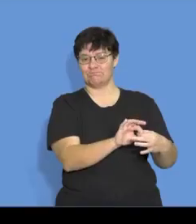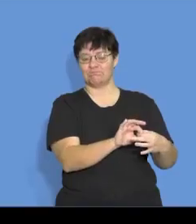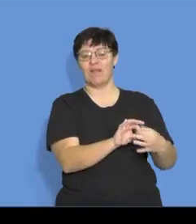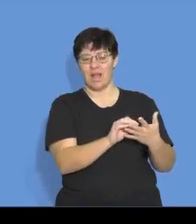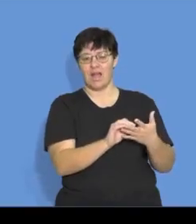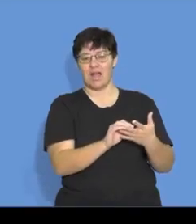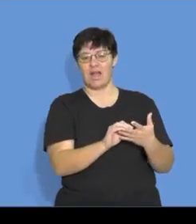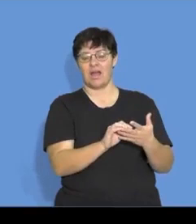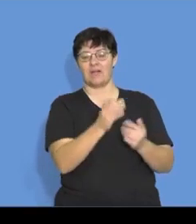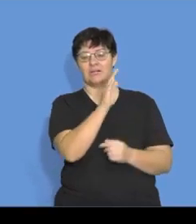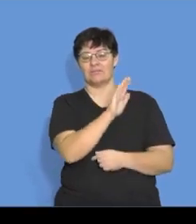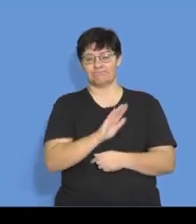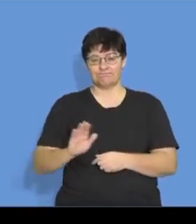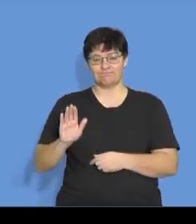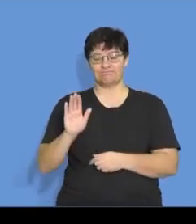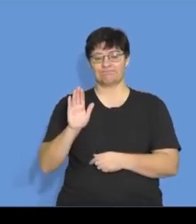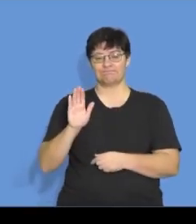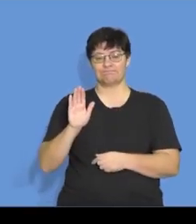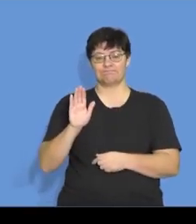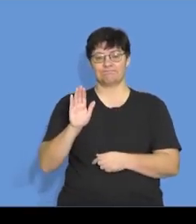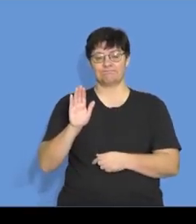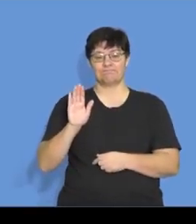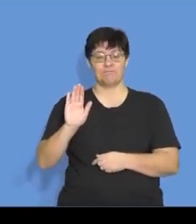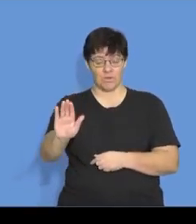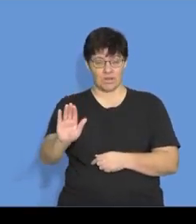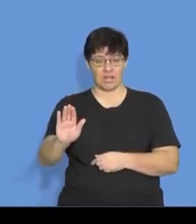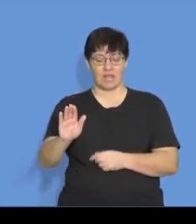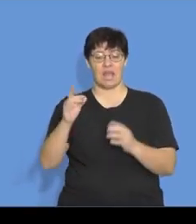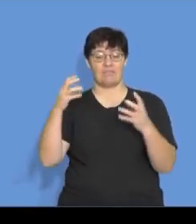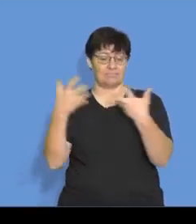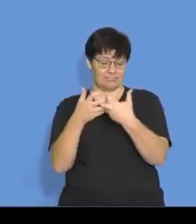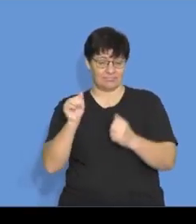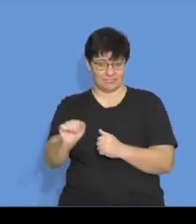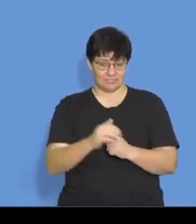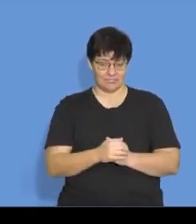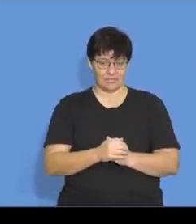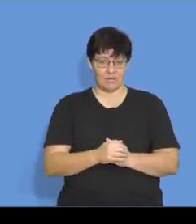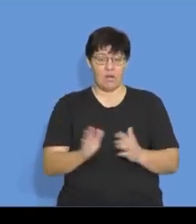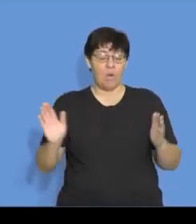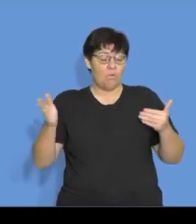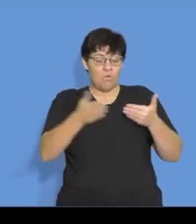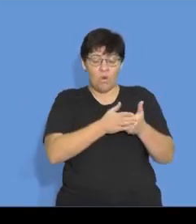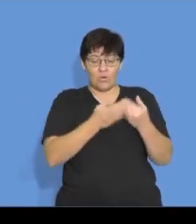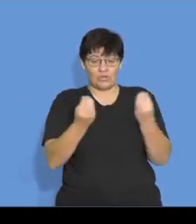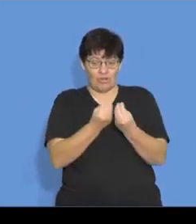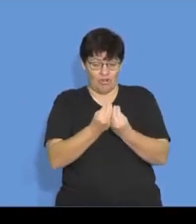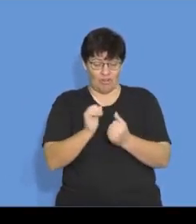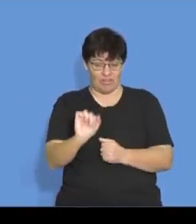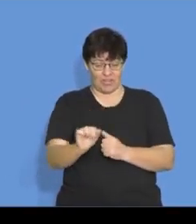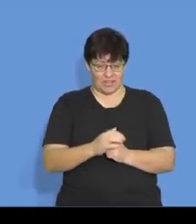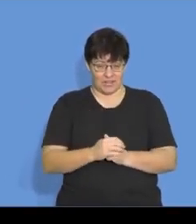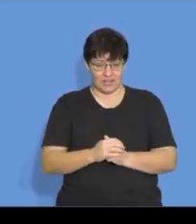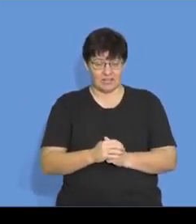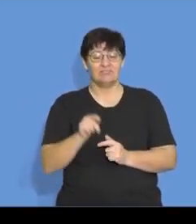inventory system. Right. Number two, your closing stock. This is